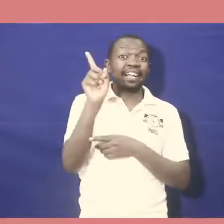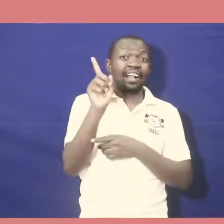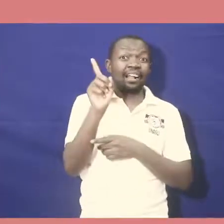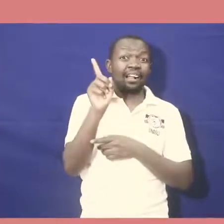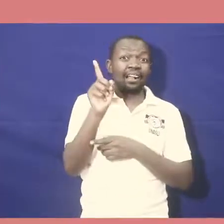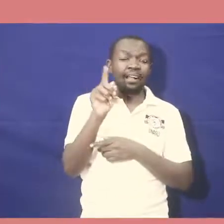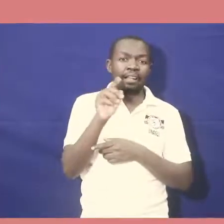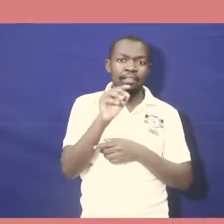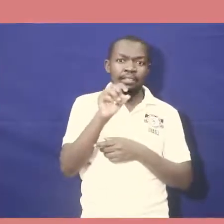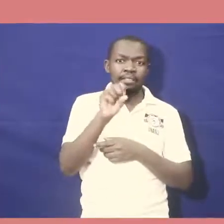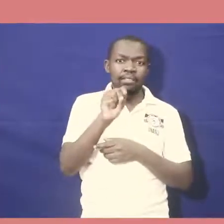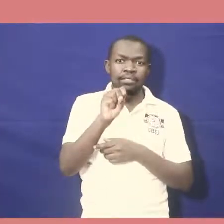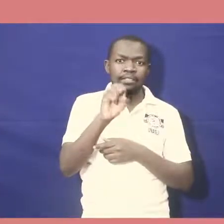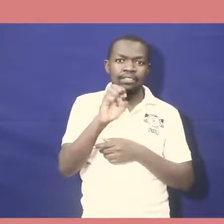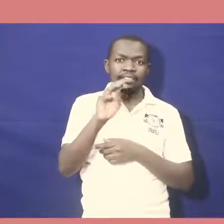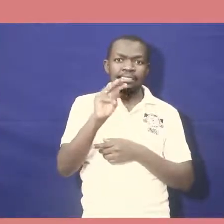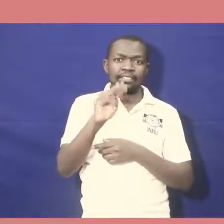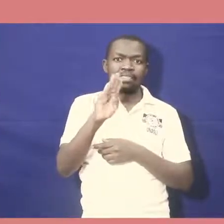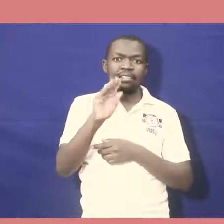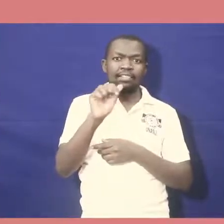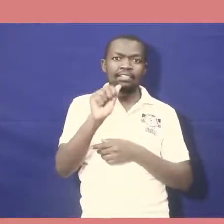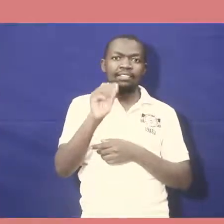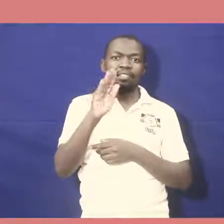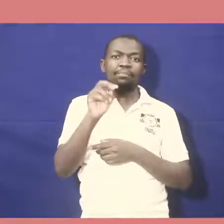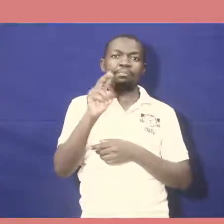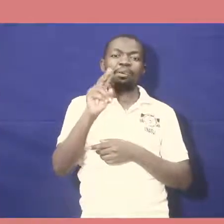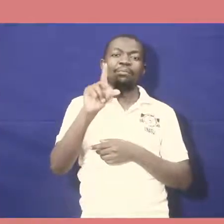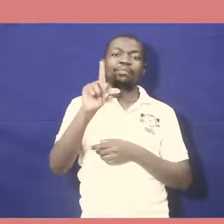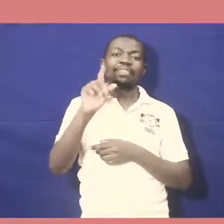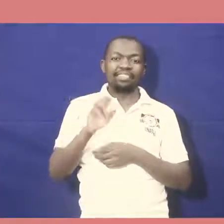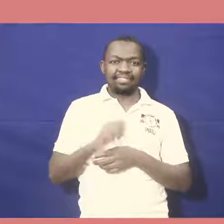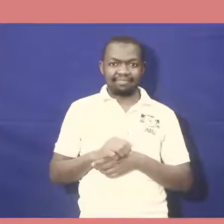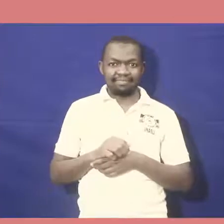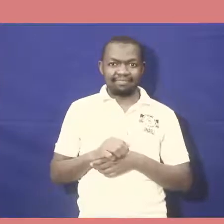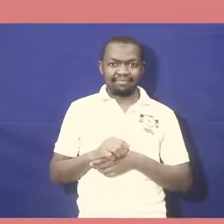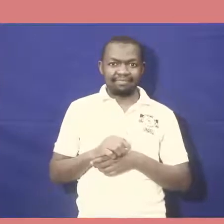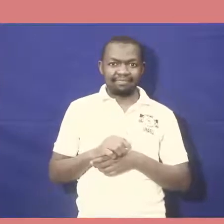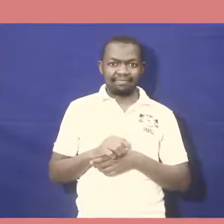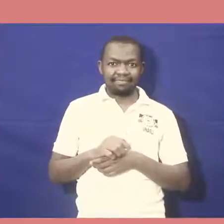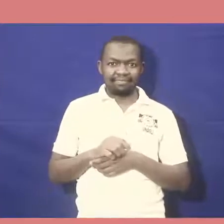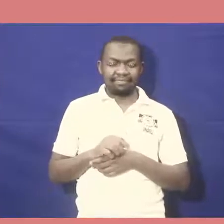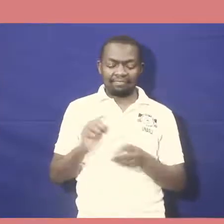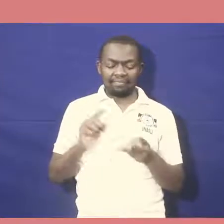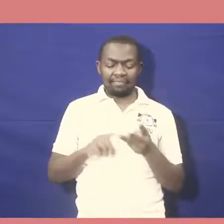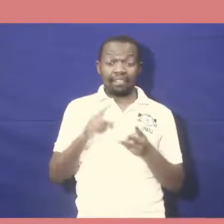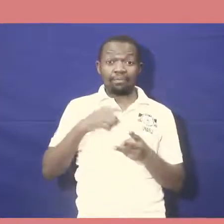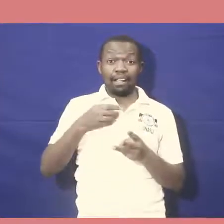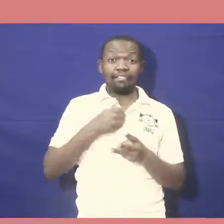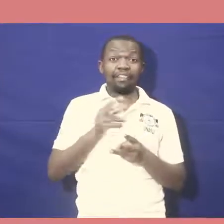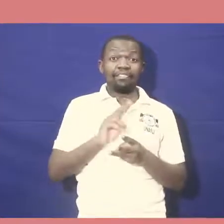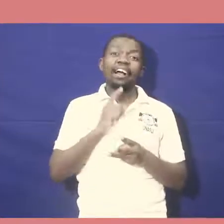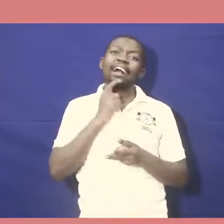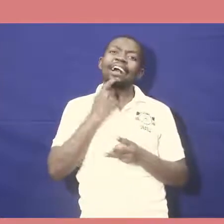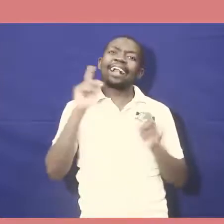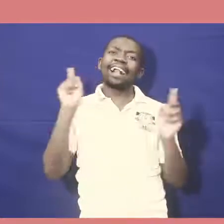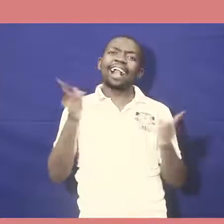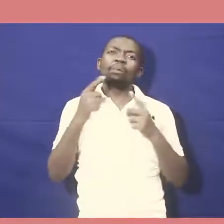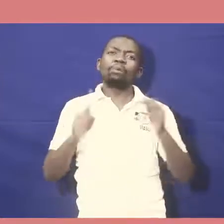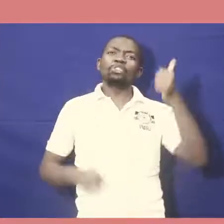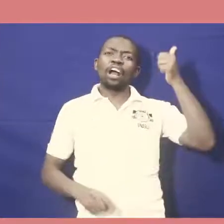Bigobyangeyi. It is in Zimbabwe district. We also have Magos in Karamoja, in